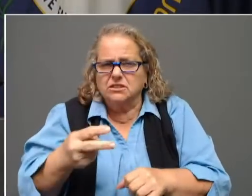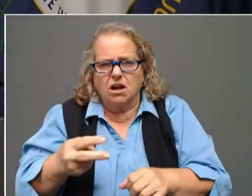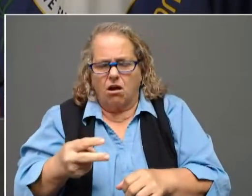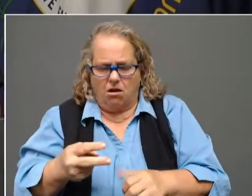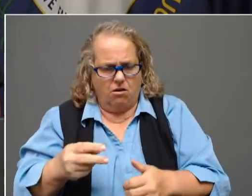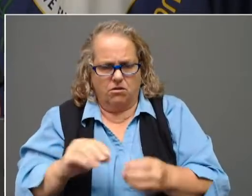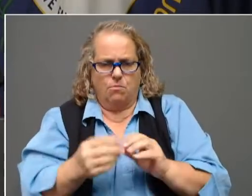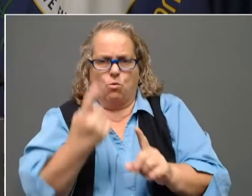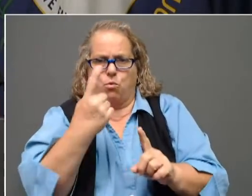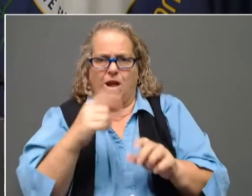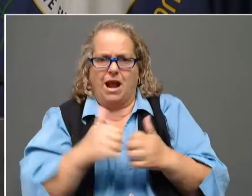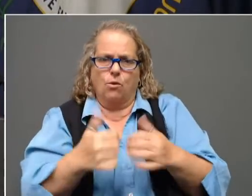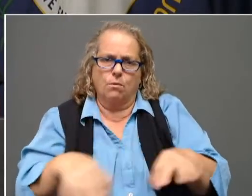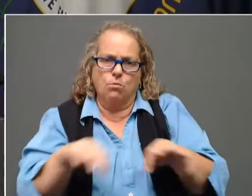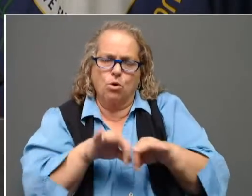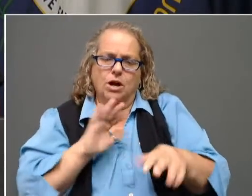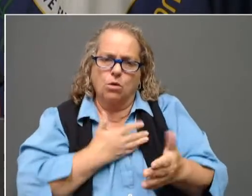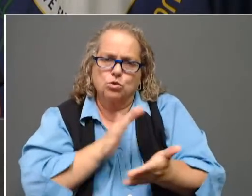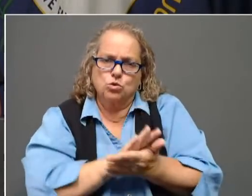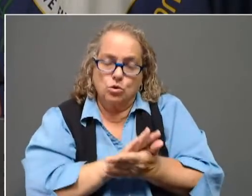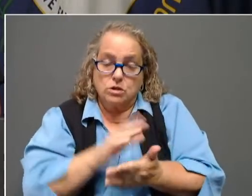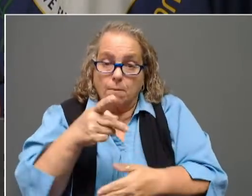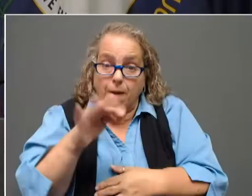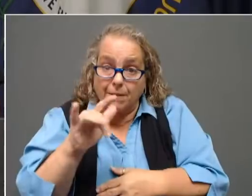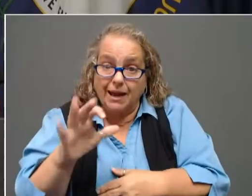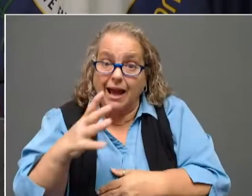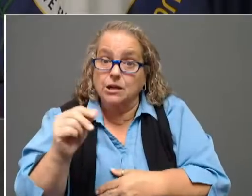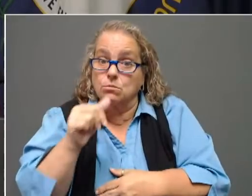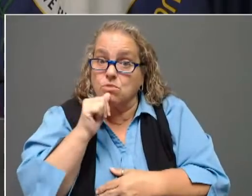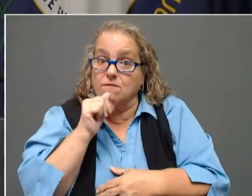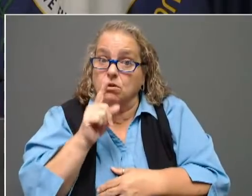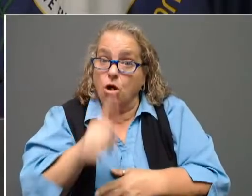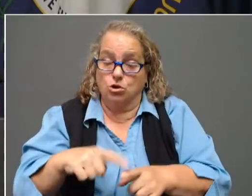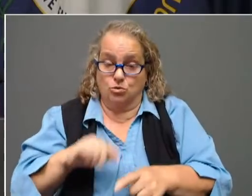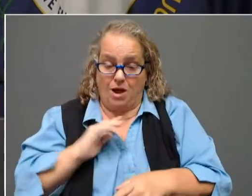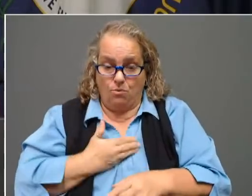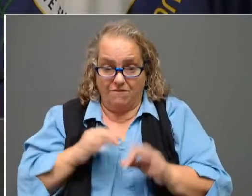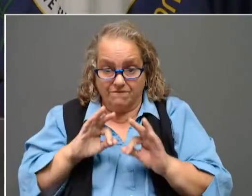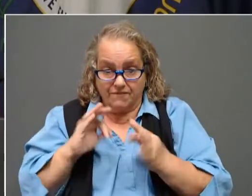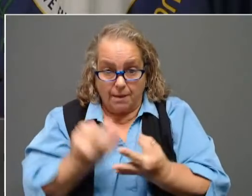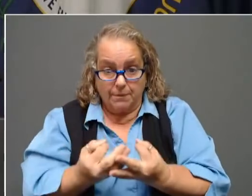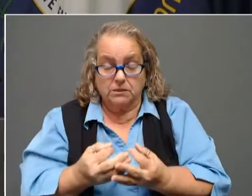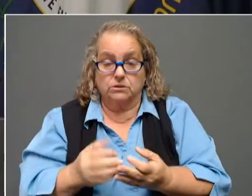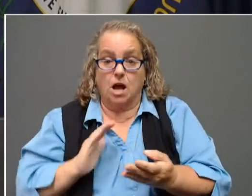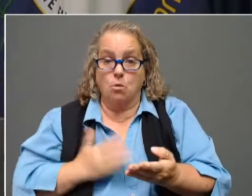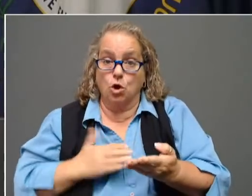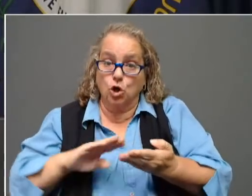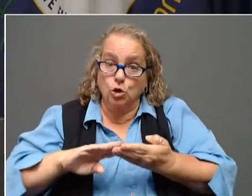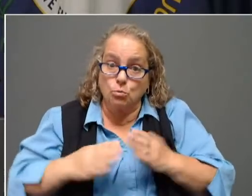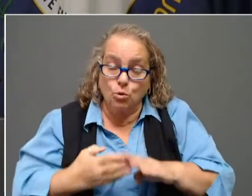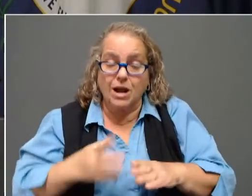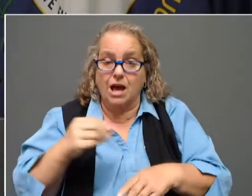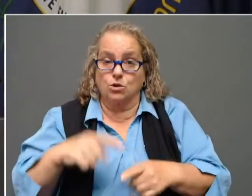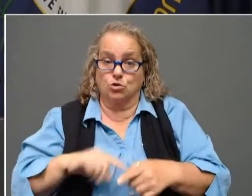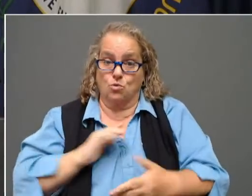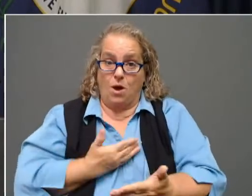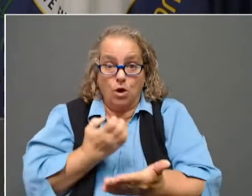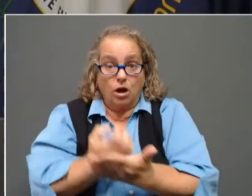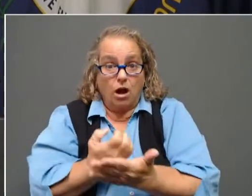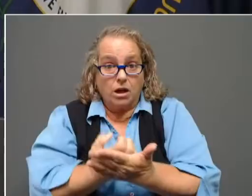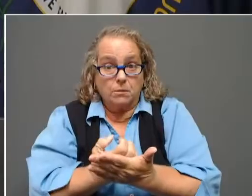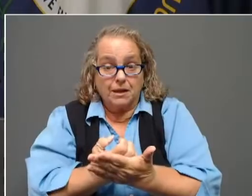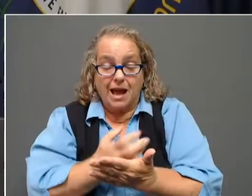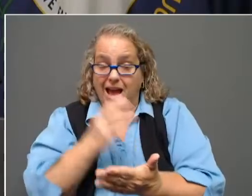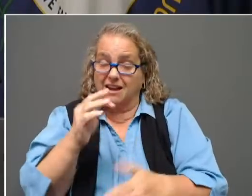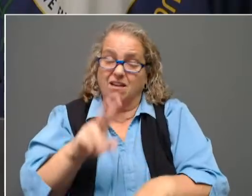schools, public and private, are to our families, to our communities, and to our economy. And of course,